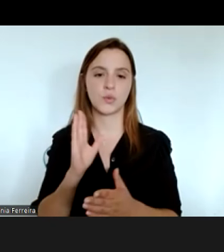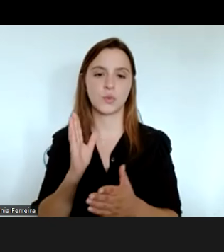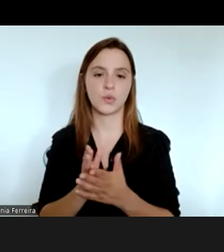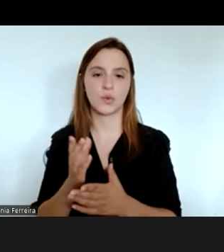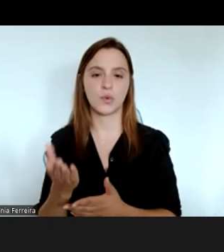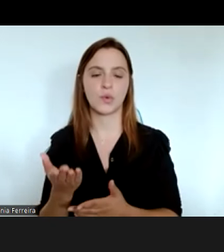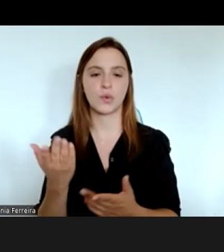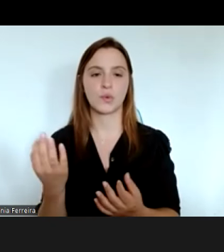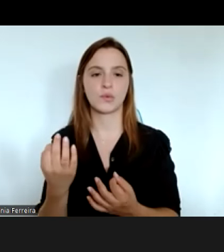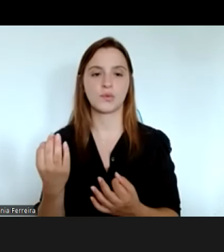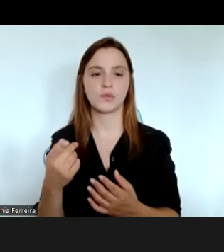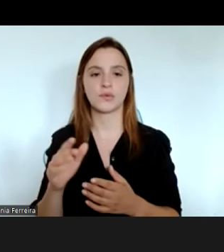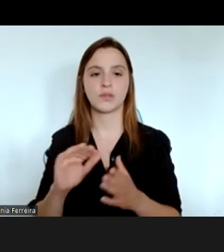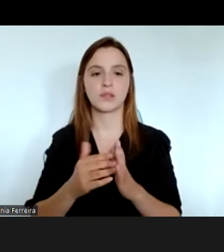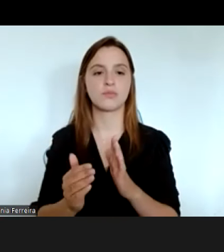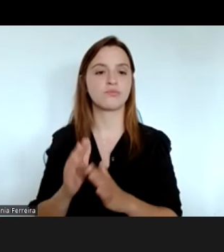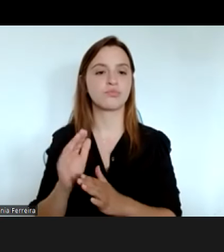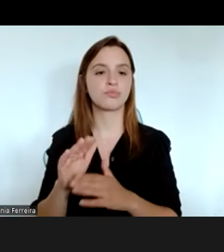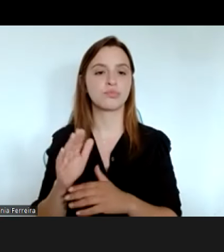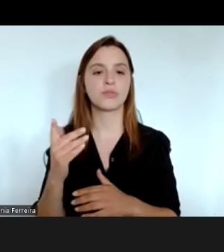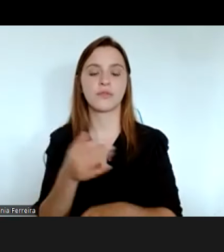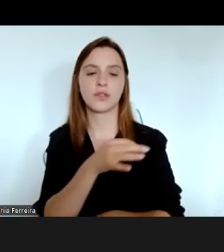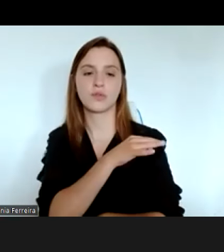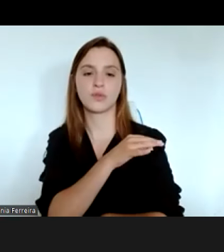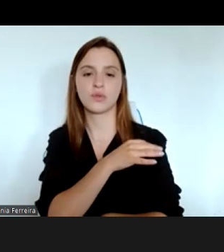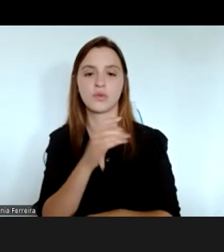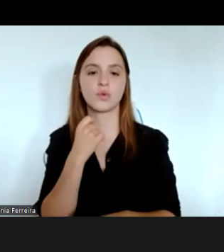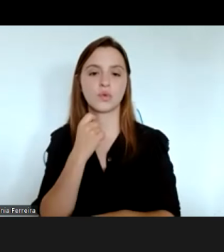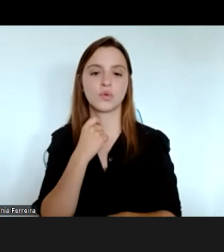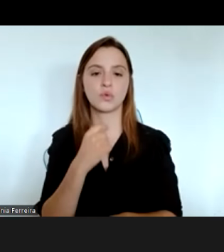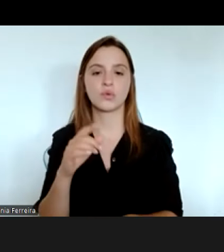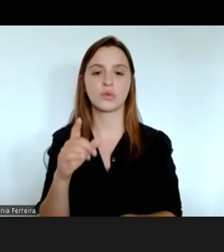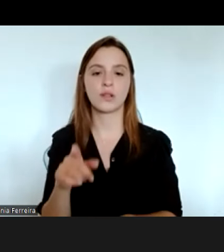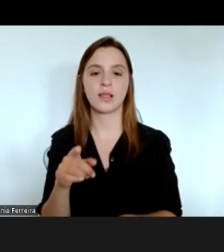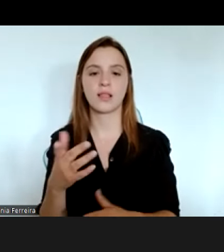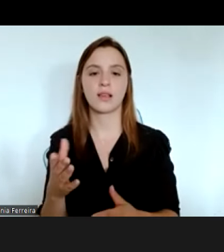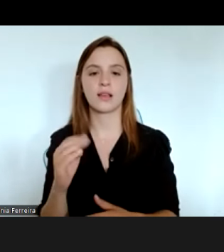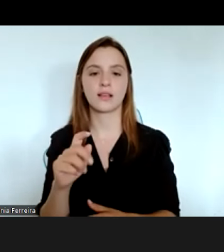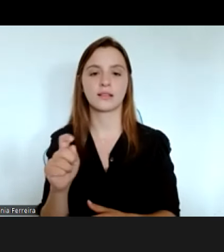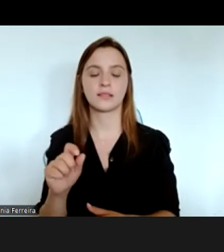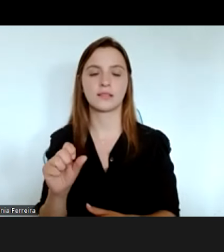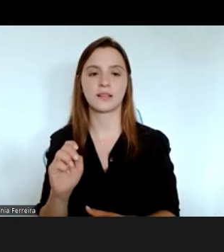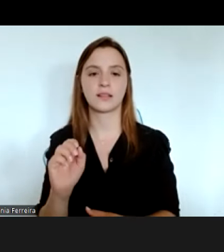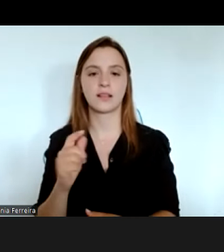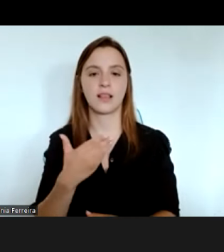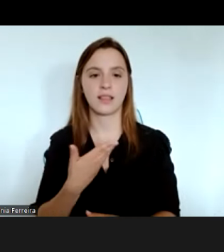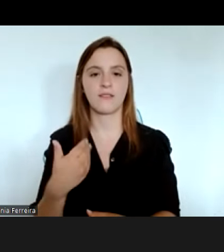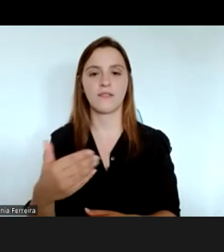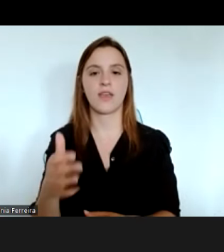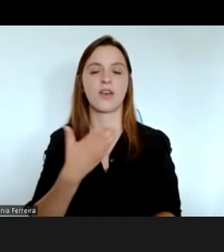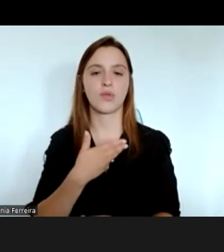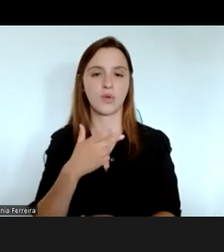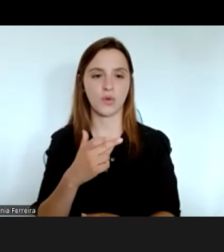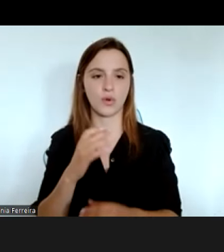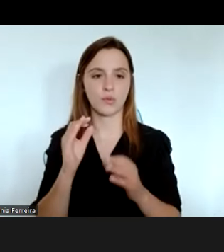passed all her state exams at the Faculty of Law and Political Sciences in Szeged, and she's going to be officially a doctor in law in July. So Luca,